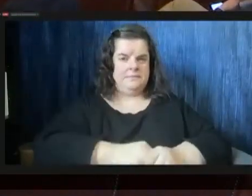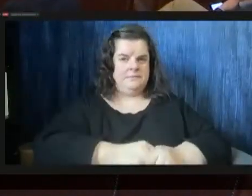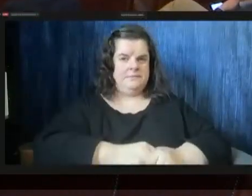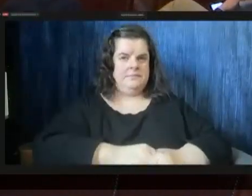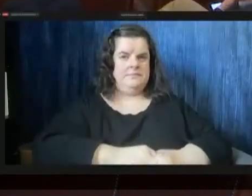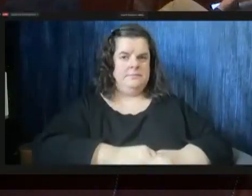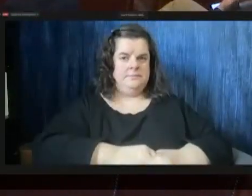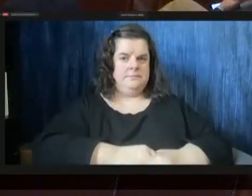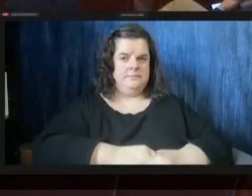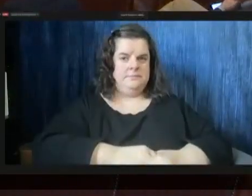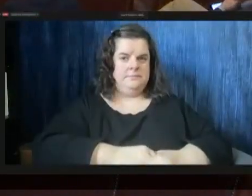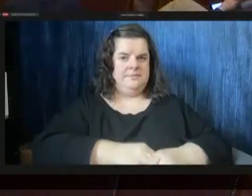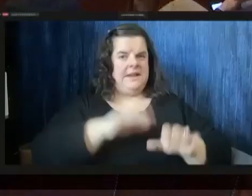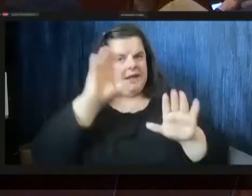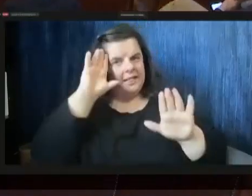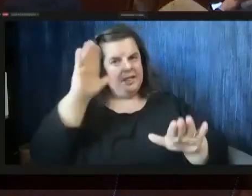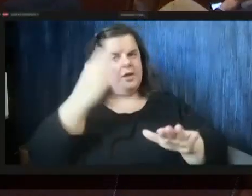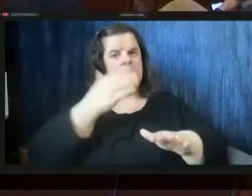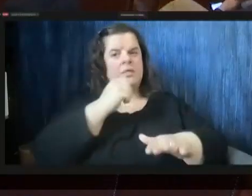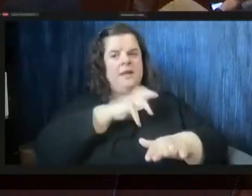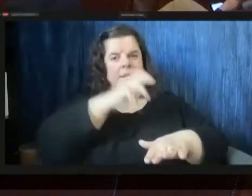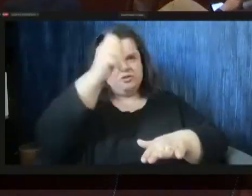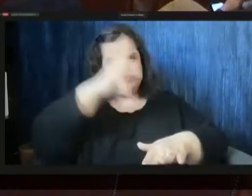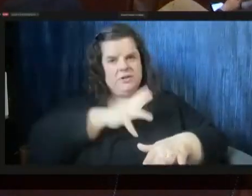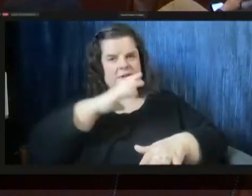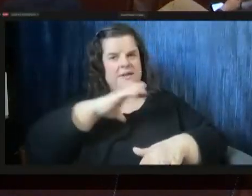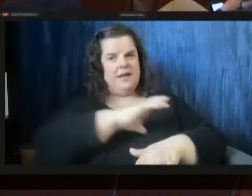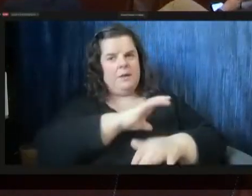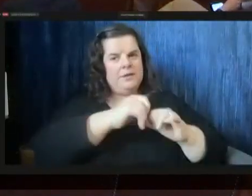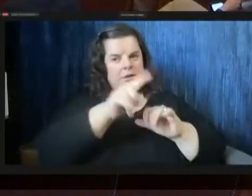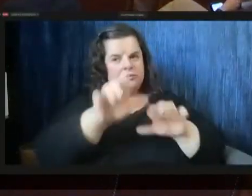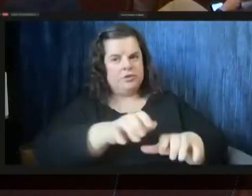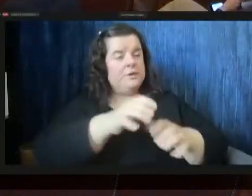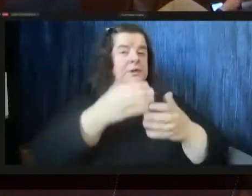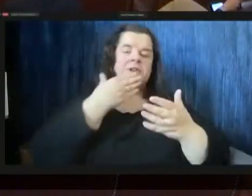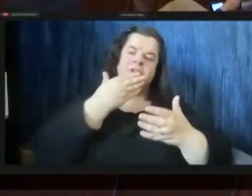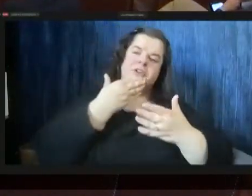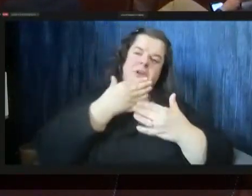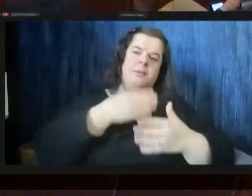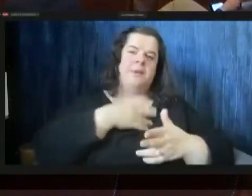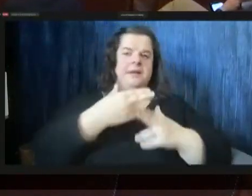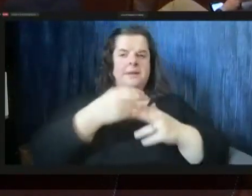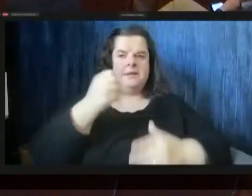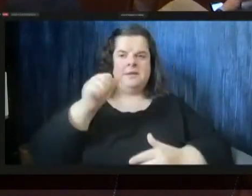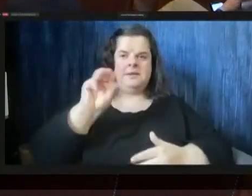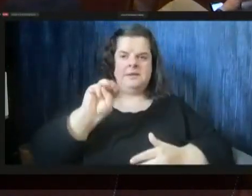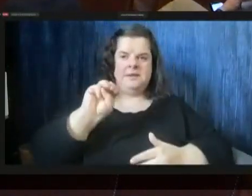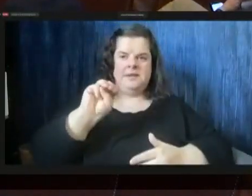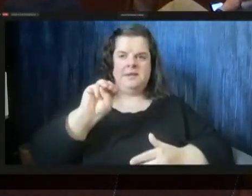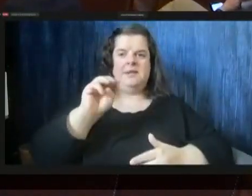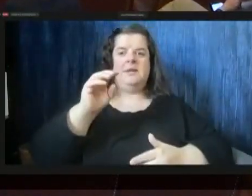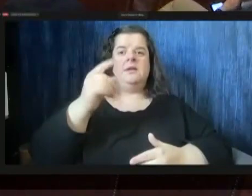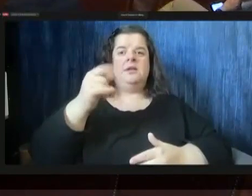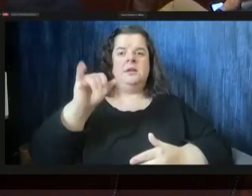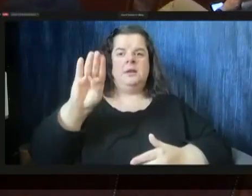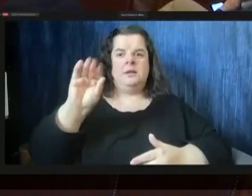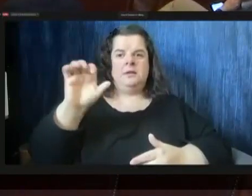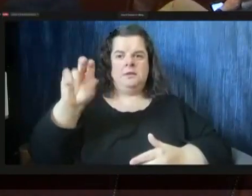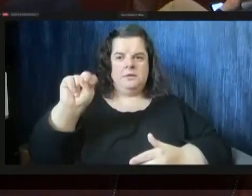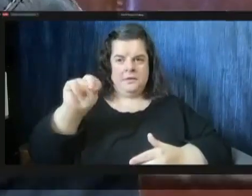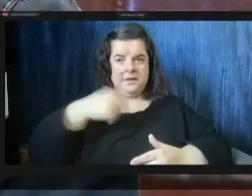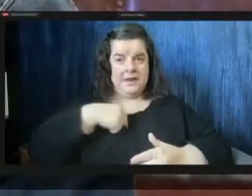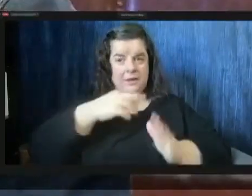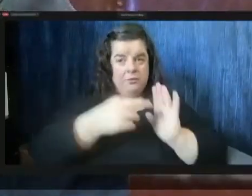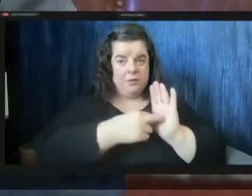Good evening, ladies and gents, council. How's everyone doing today? Good, Sam. How are you? Good. My name is Samuel Gibson, Gibson, and I